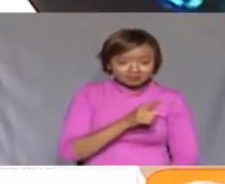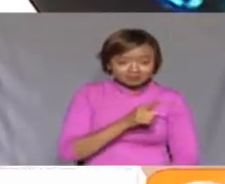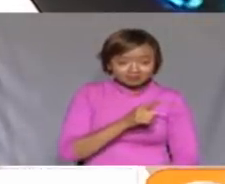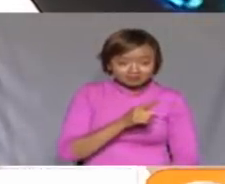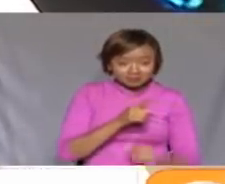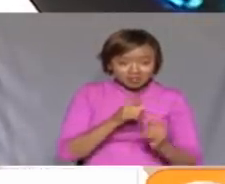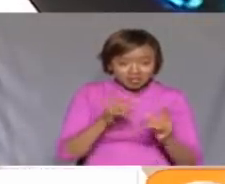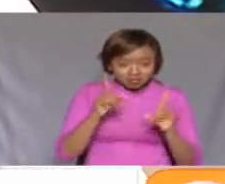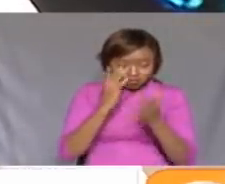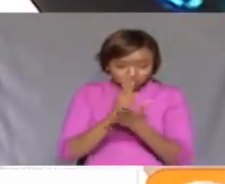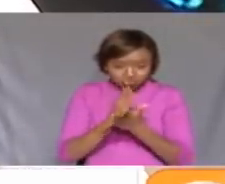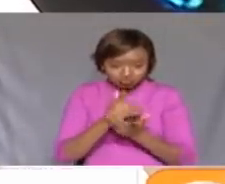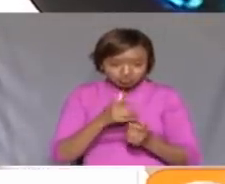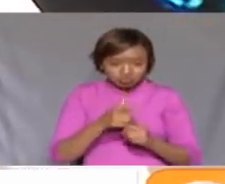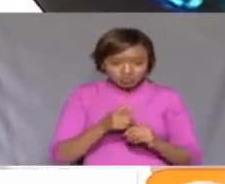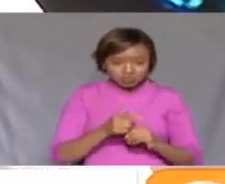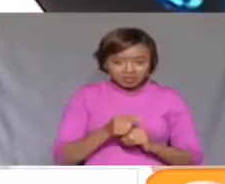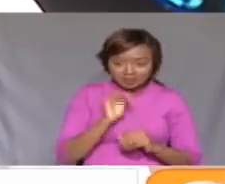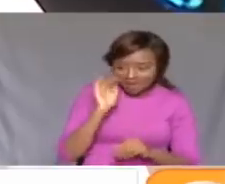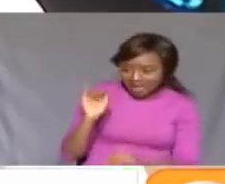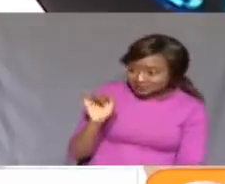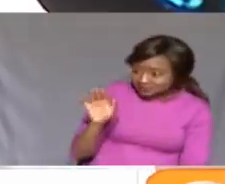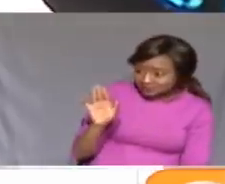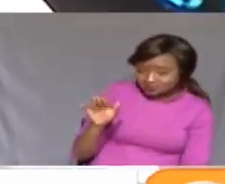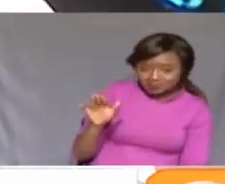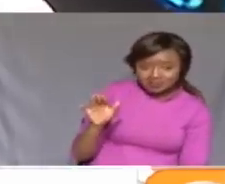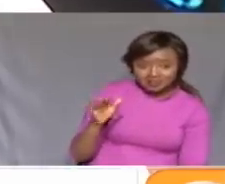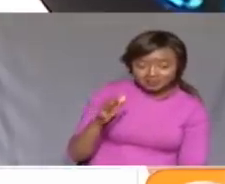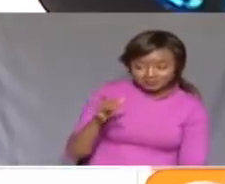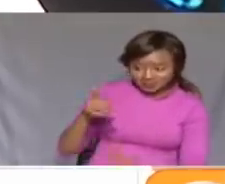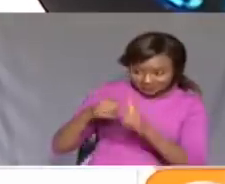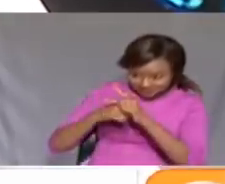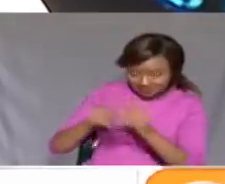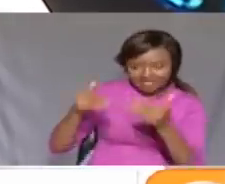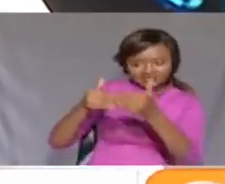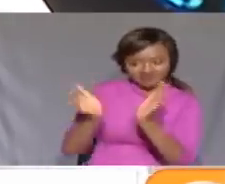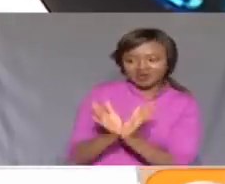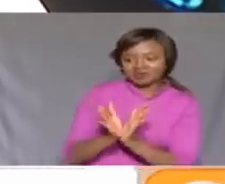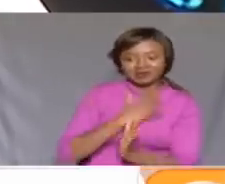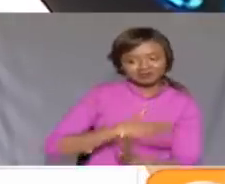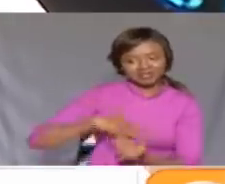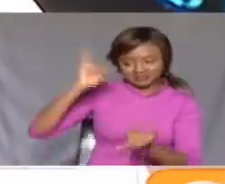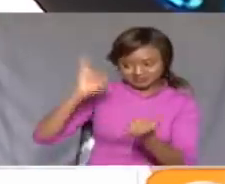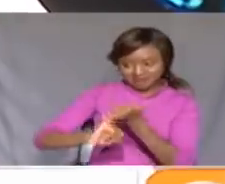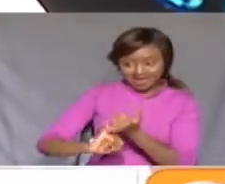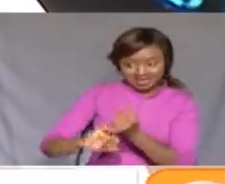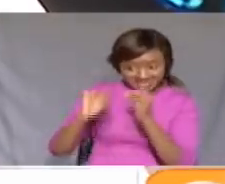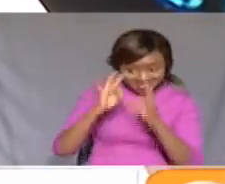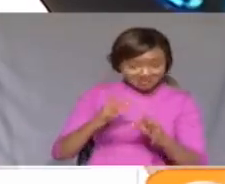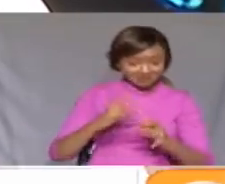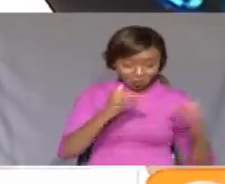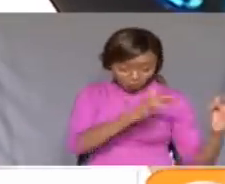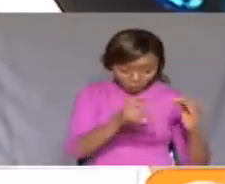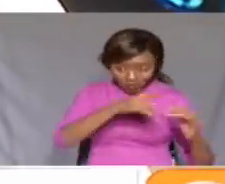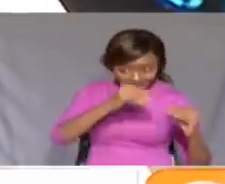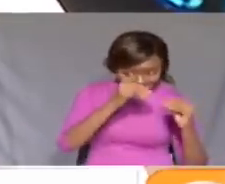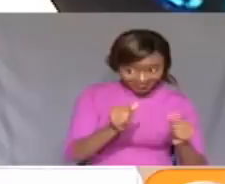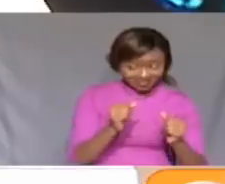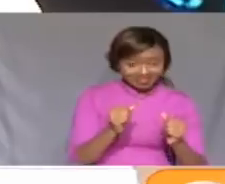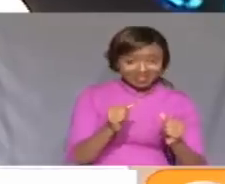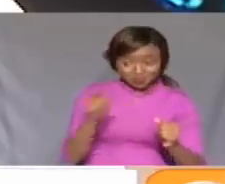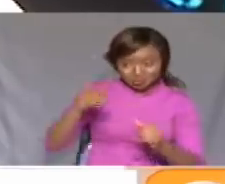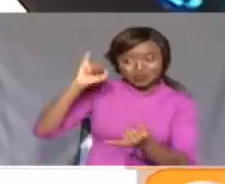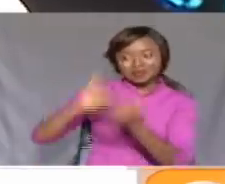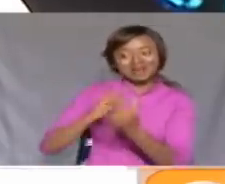and with a cheeky grin, asked me to start a family if we survived the war.